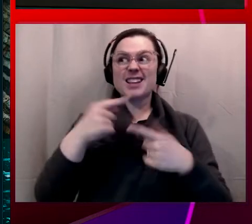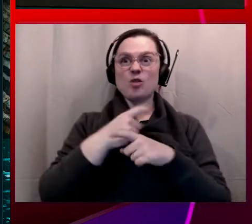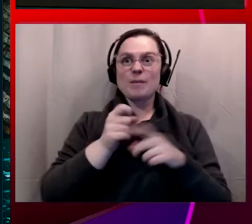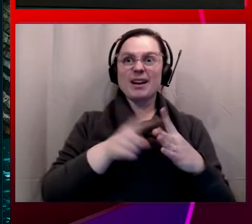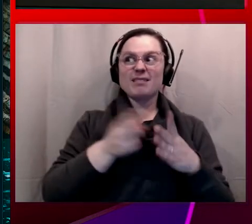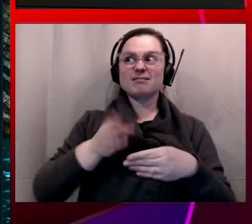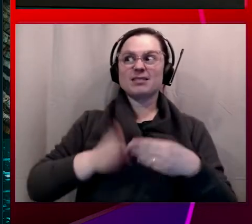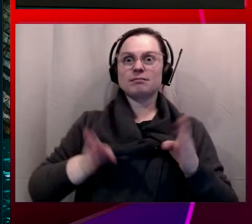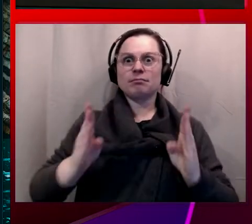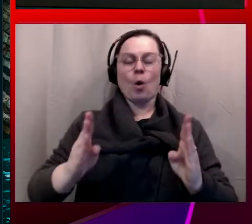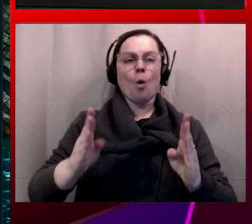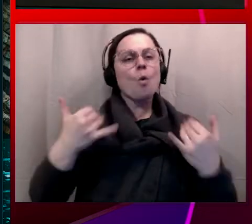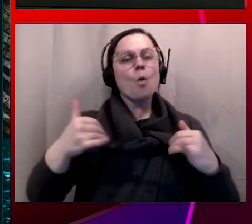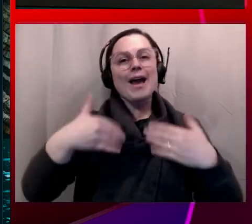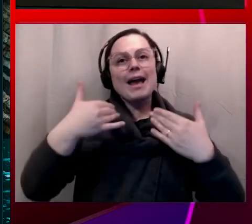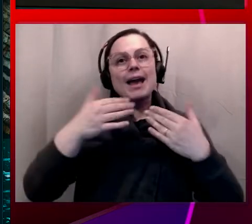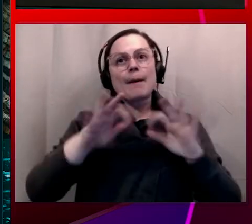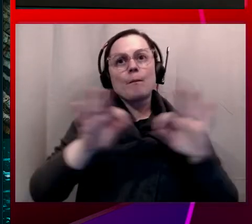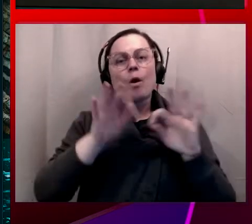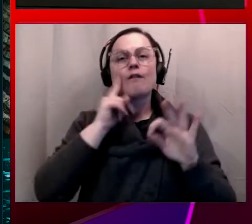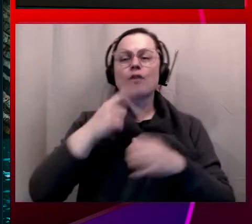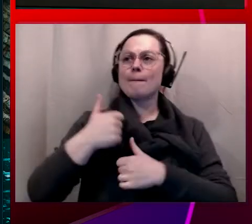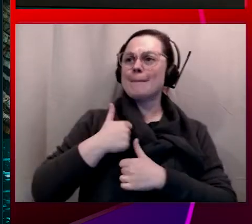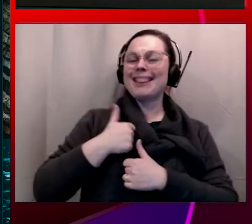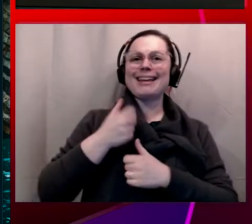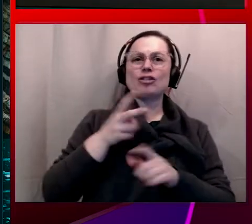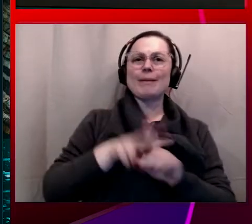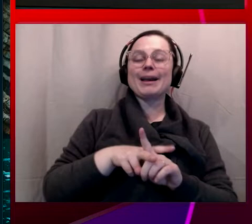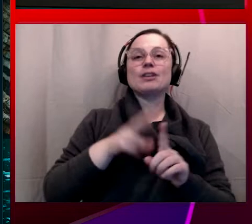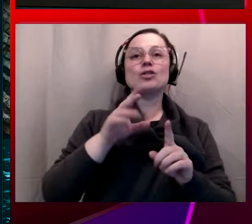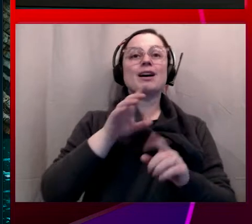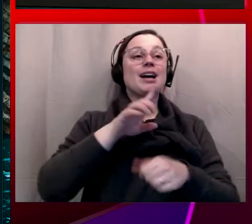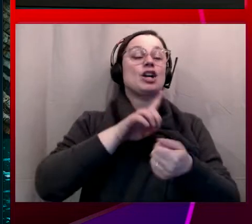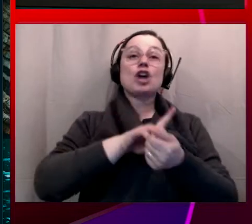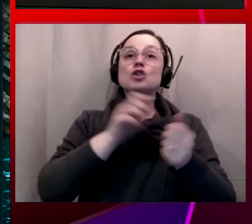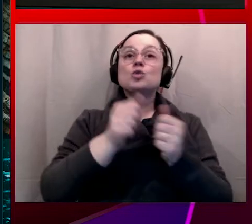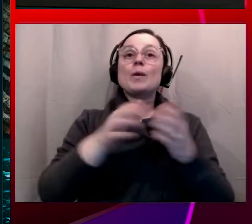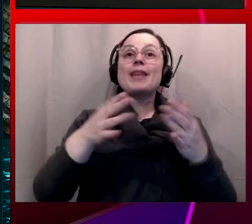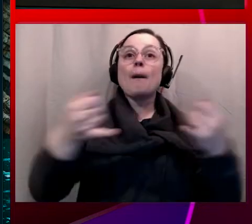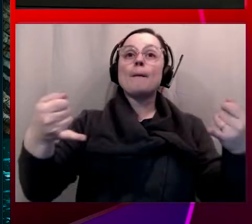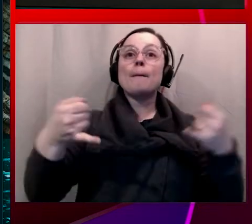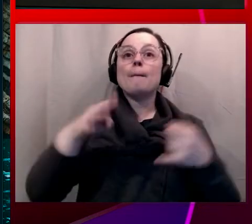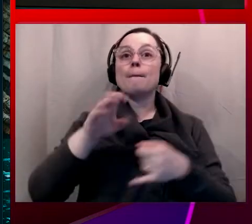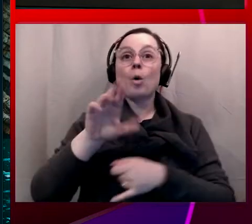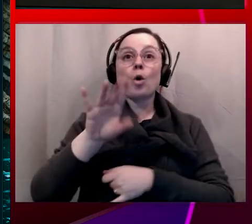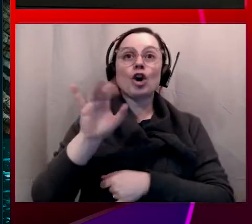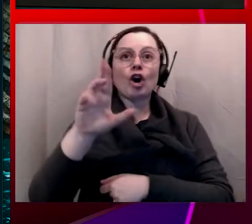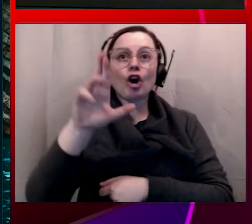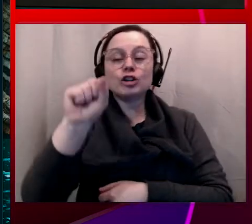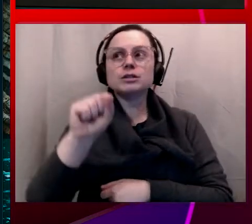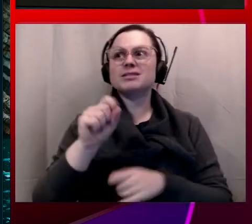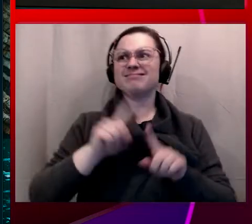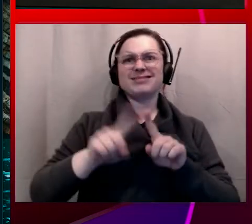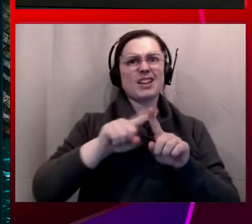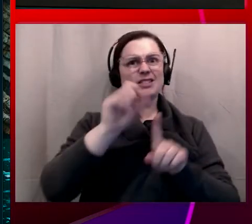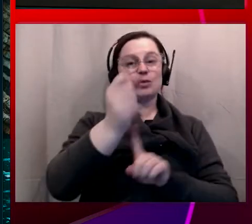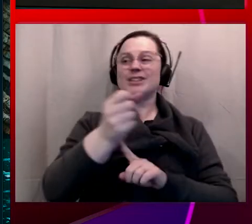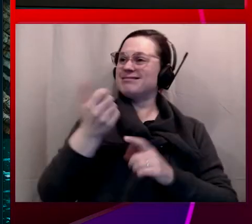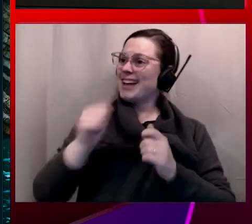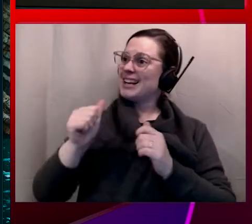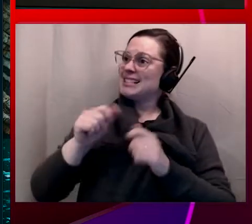is important for the military applications or Doctors Without Borders, I'm sure. Are there any customers that you work with specifically that you want to